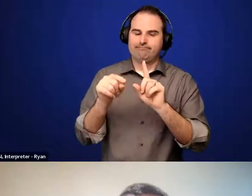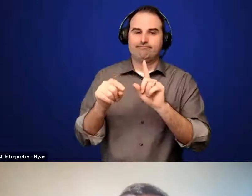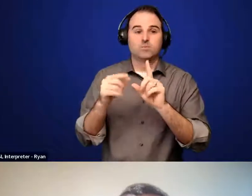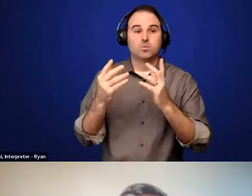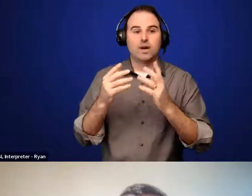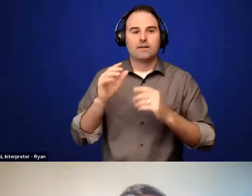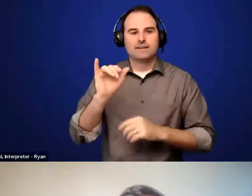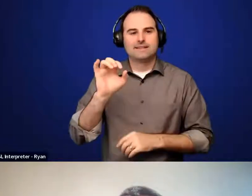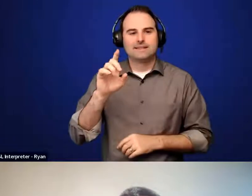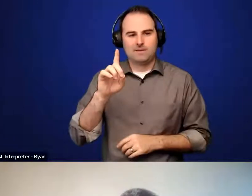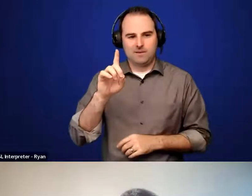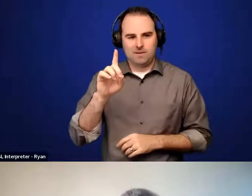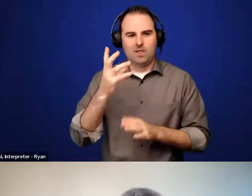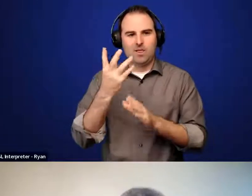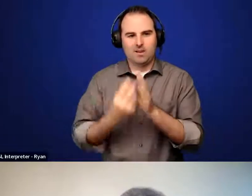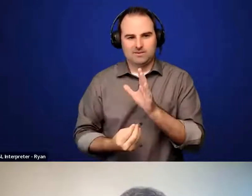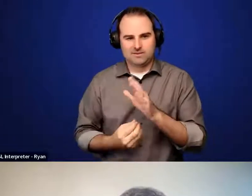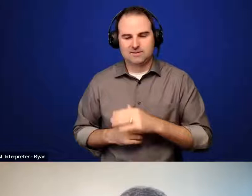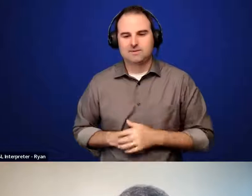in regard to